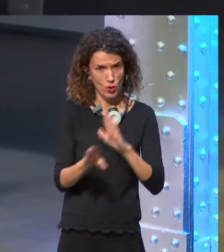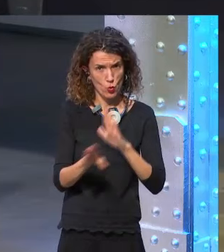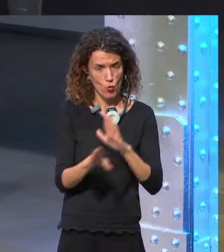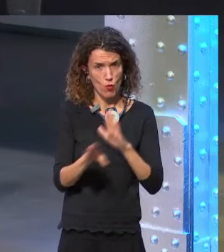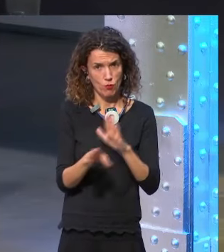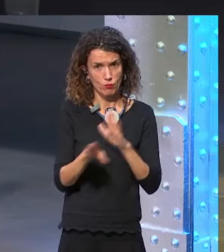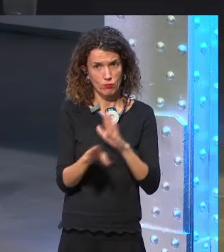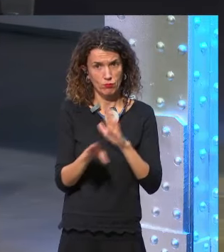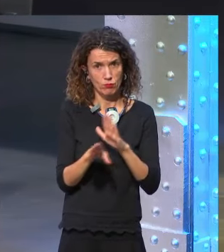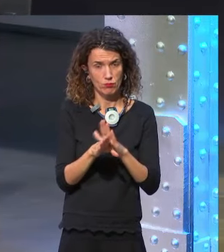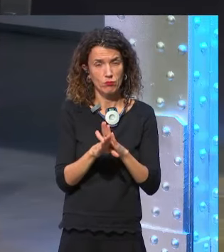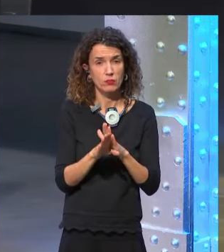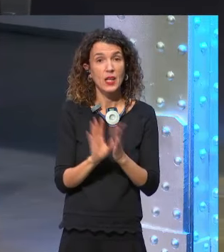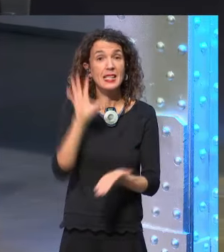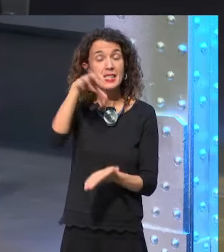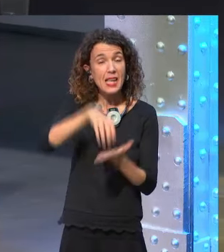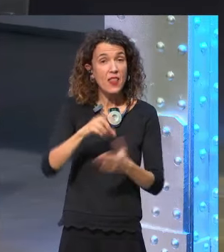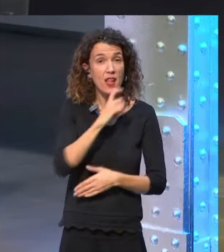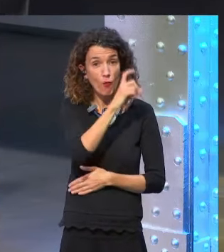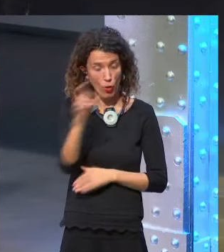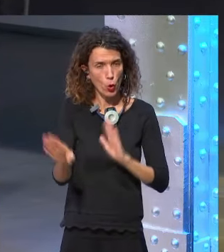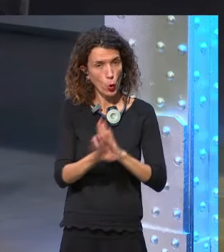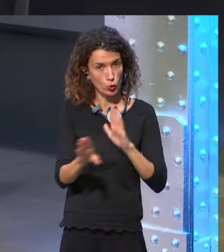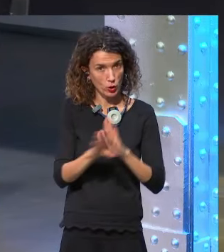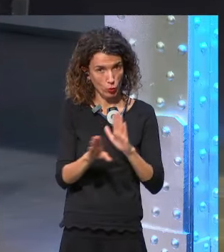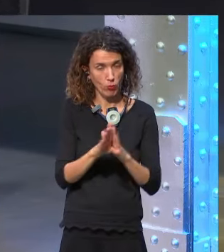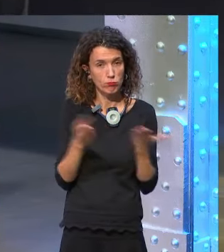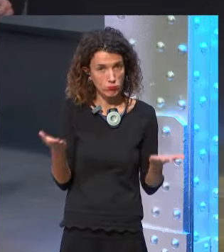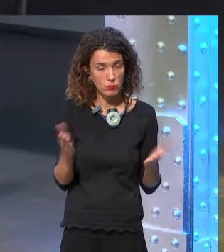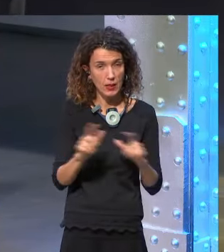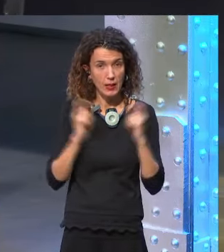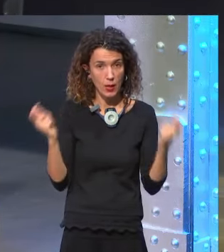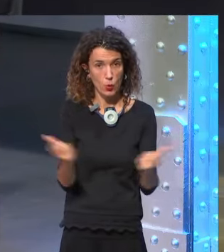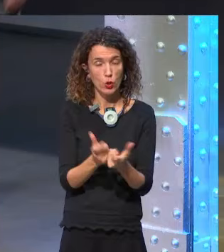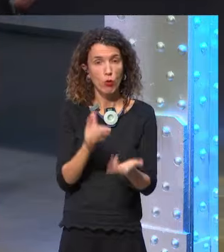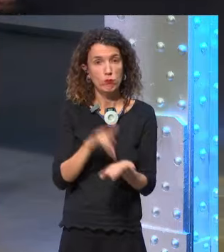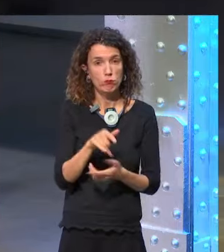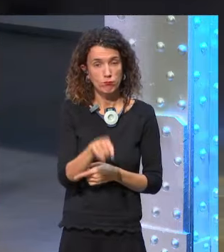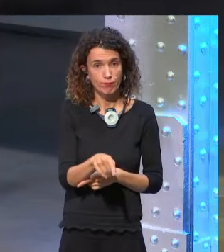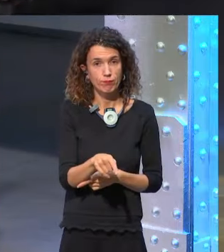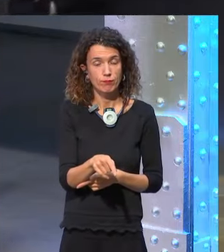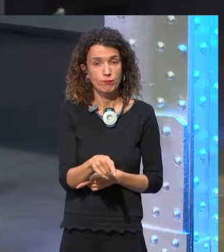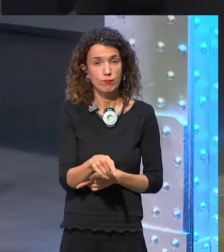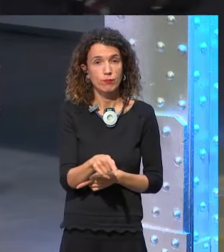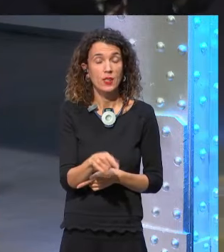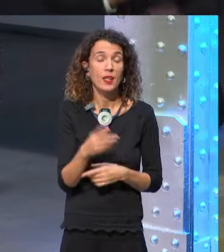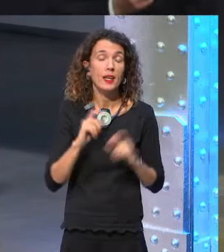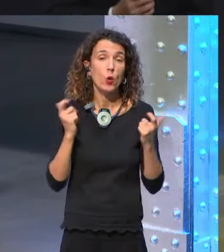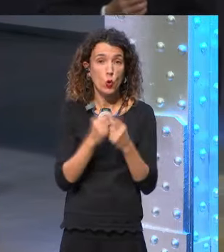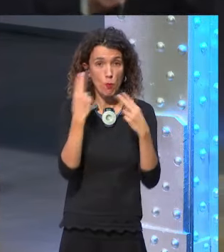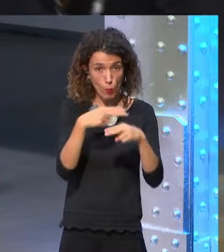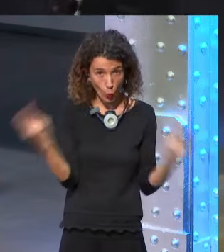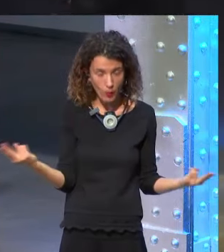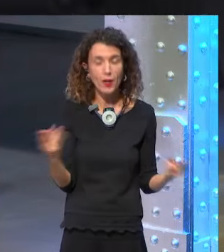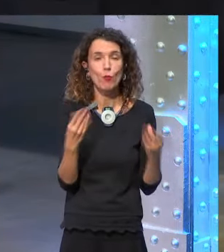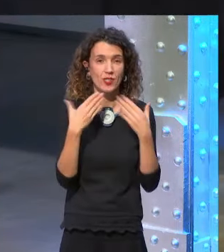headquarters, and the public reunion that we have had ends here. So thank you all. Thank you, Norman. Thank